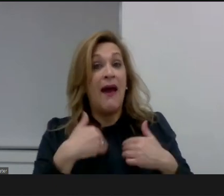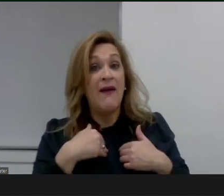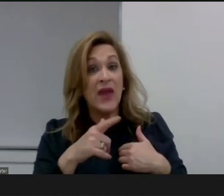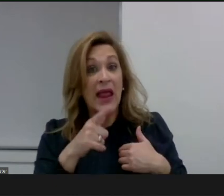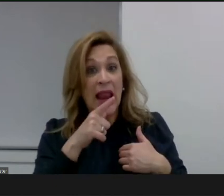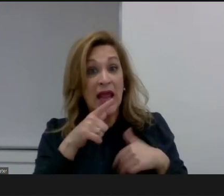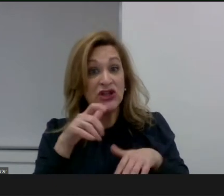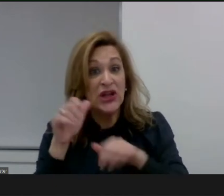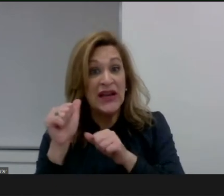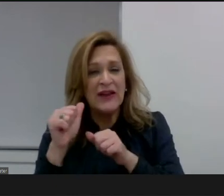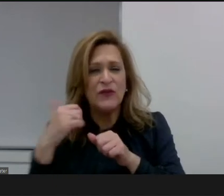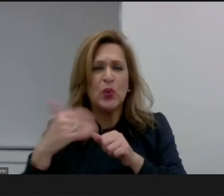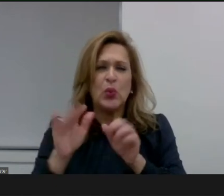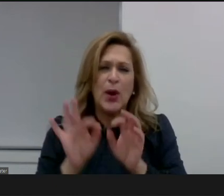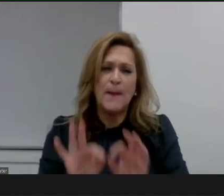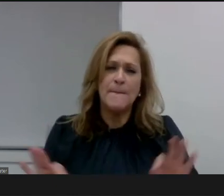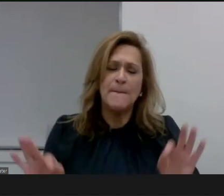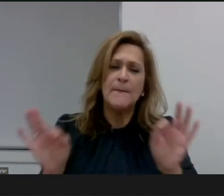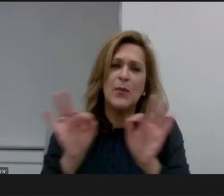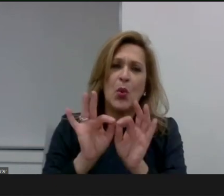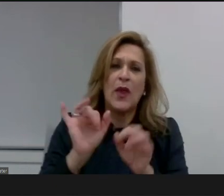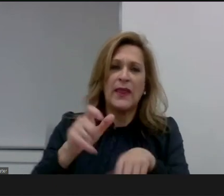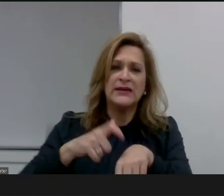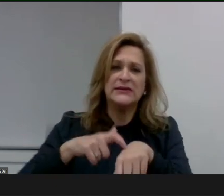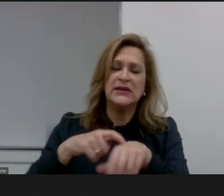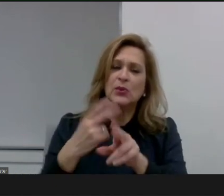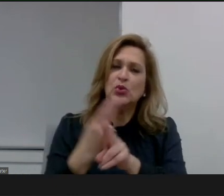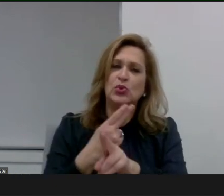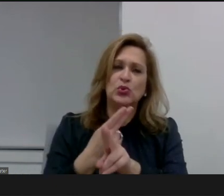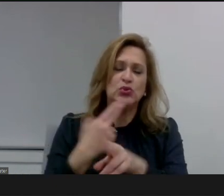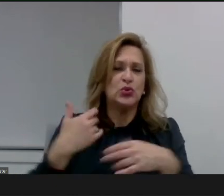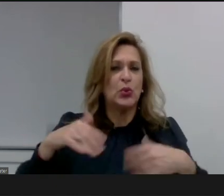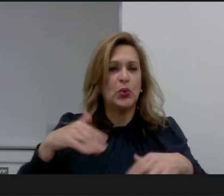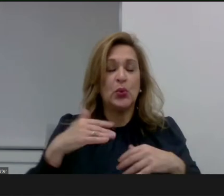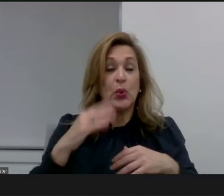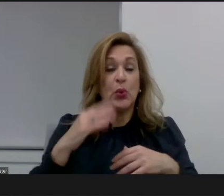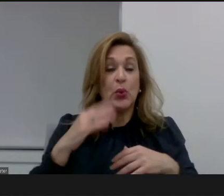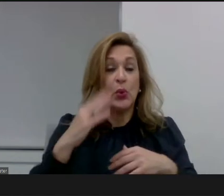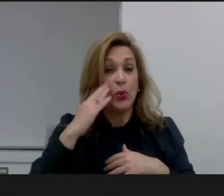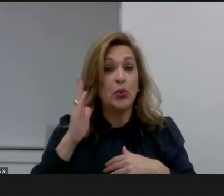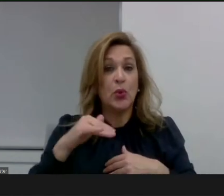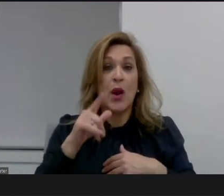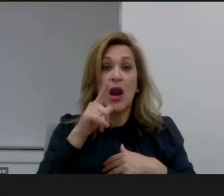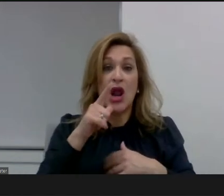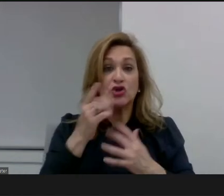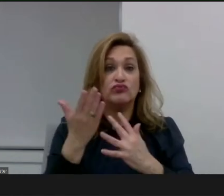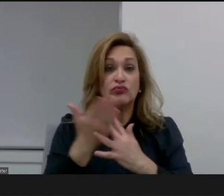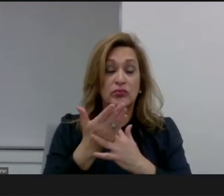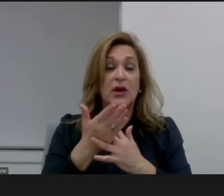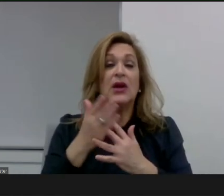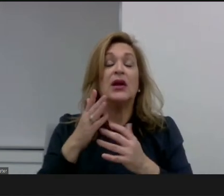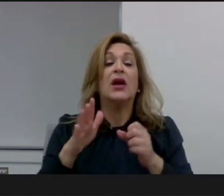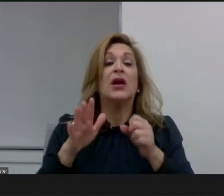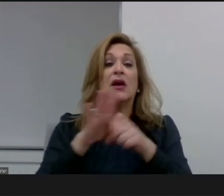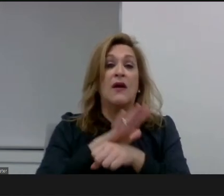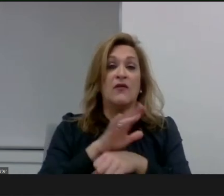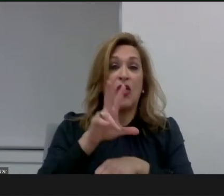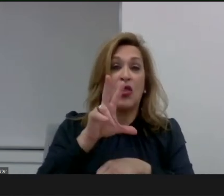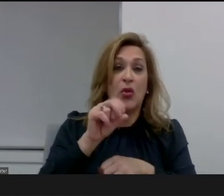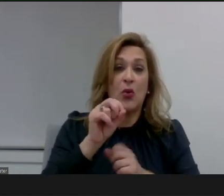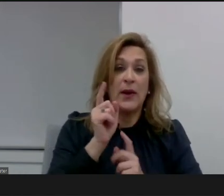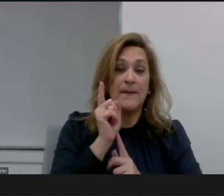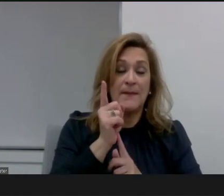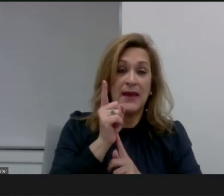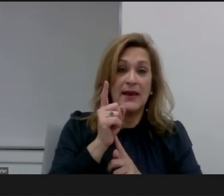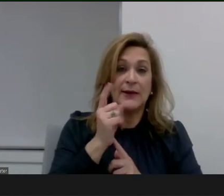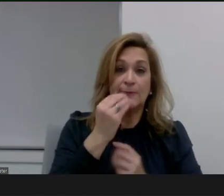very important and useful. And as we all know, the lunch reliefs do cover the 30-minute meal break. And